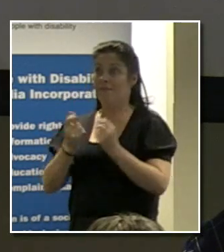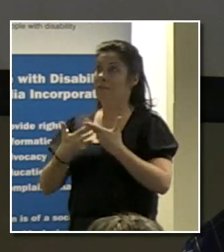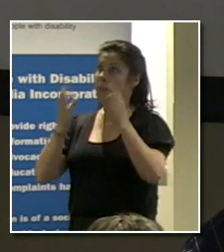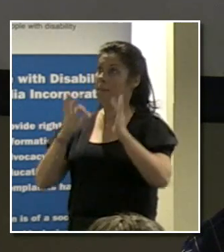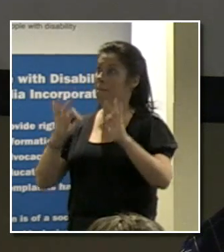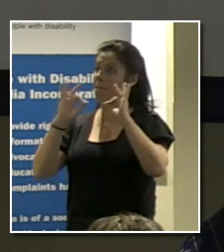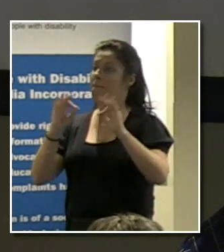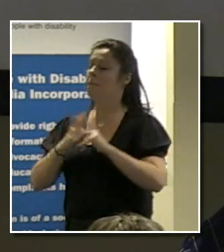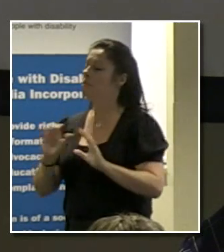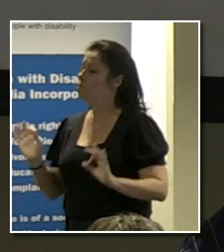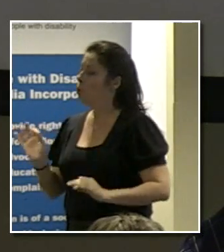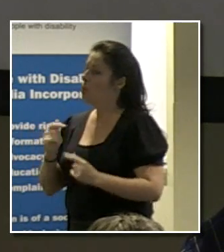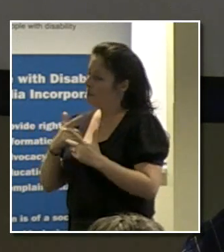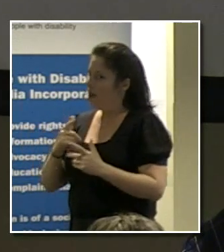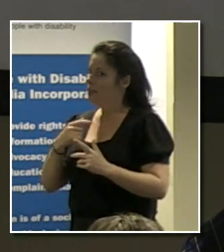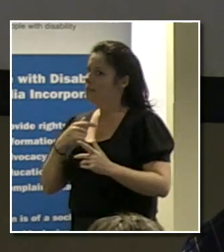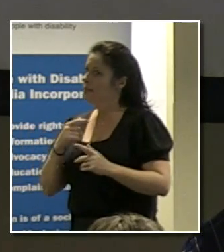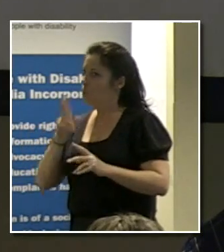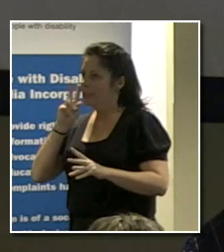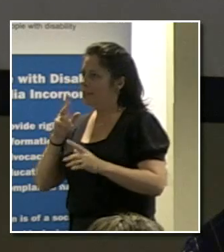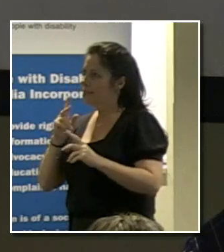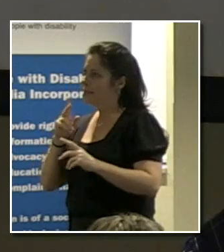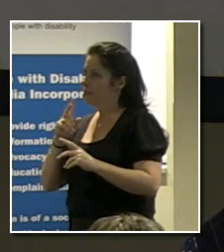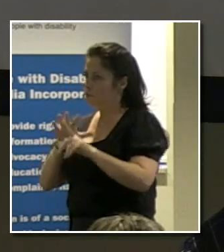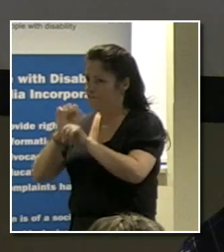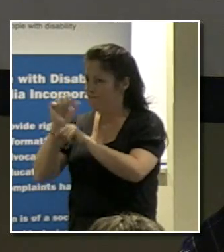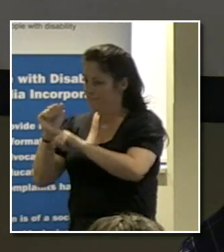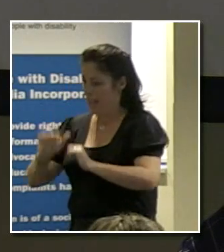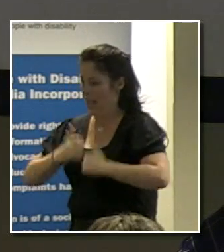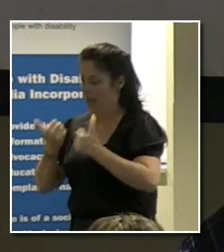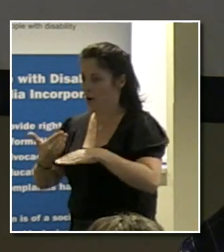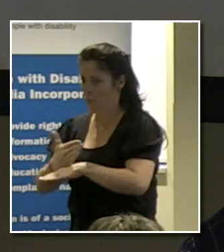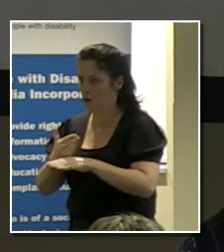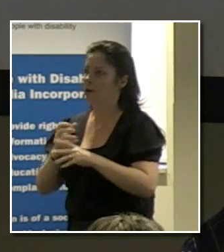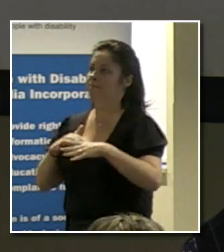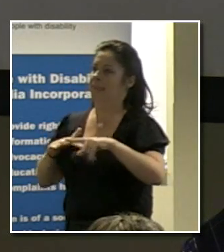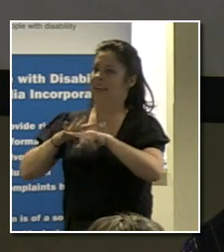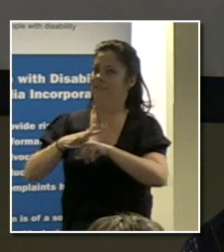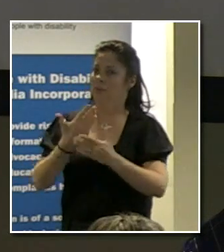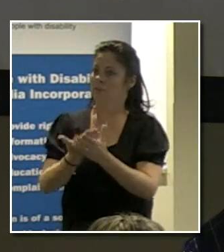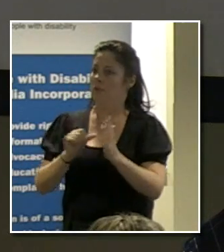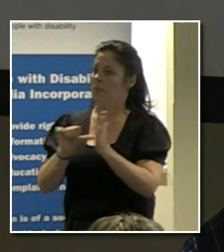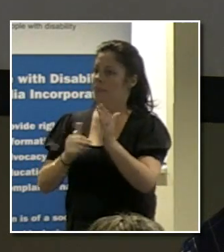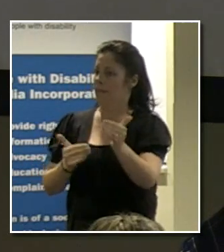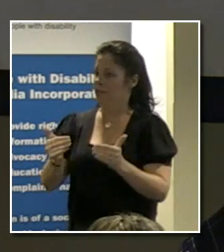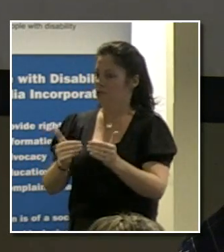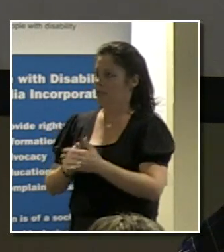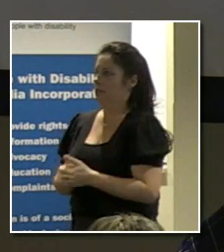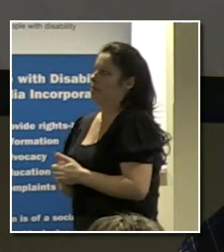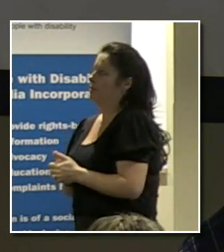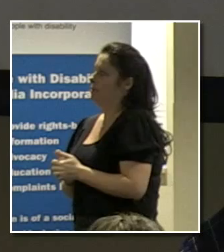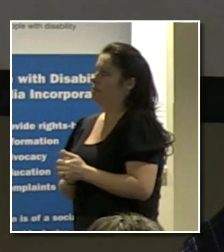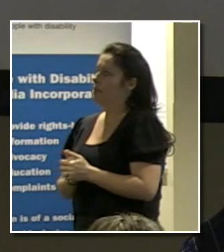recognise some of our work actually within those budget measures. And it was again no small achievement to see the